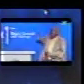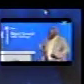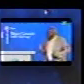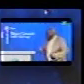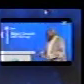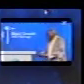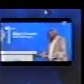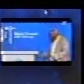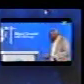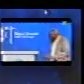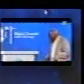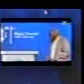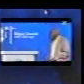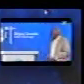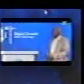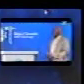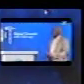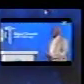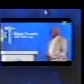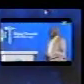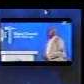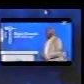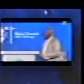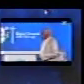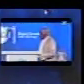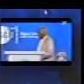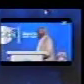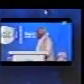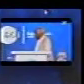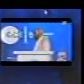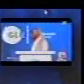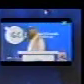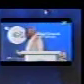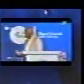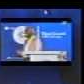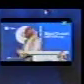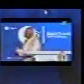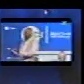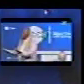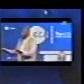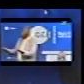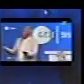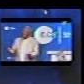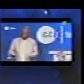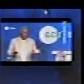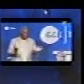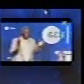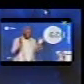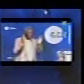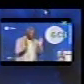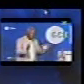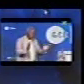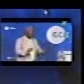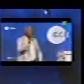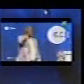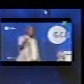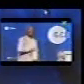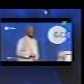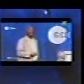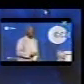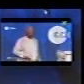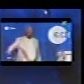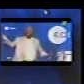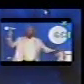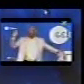does not regard them. They go on their Sabbath day to go and worship and God doesn't regard them. Everything